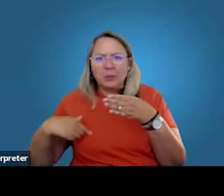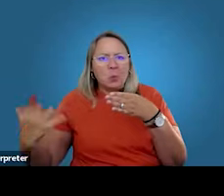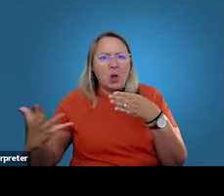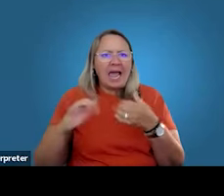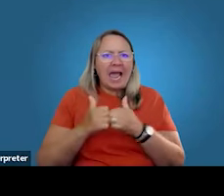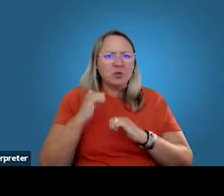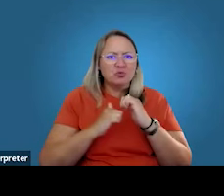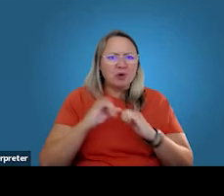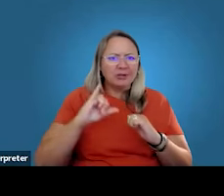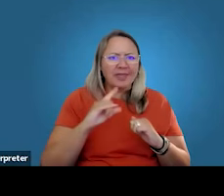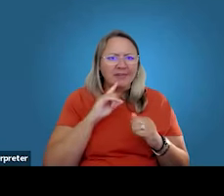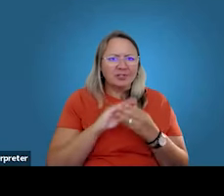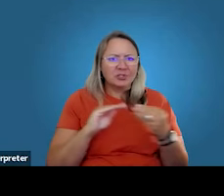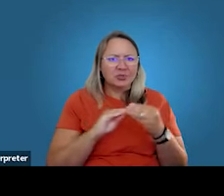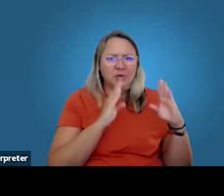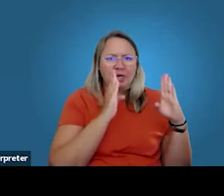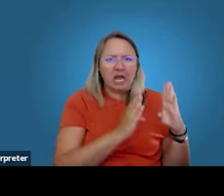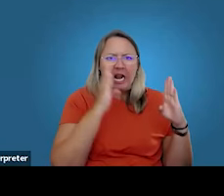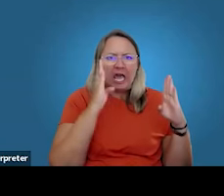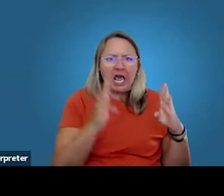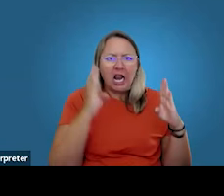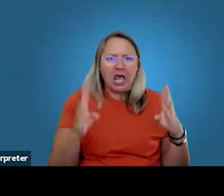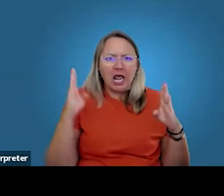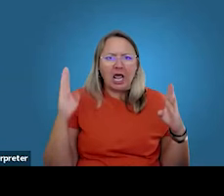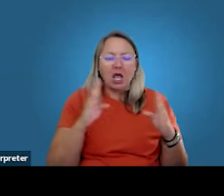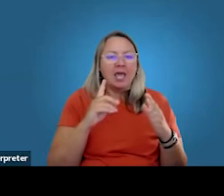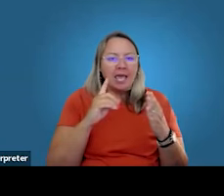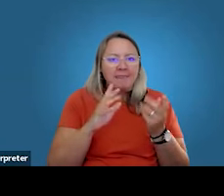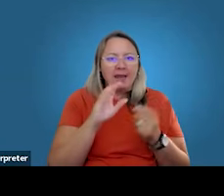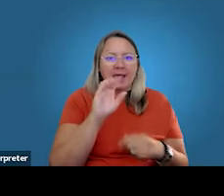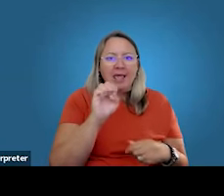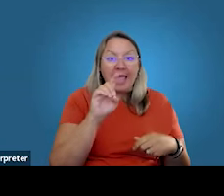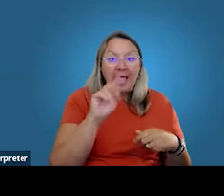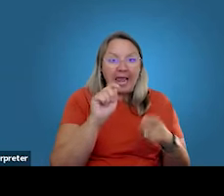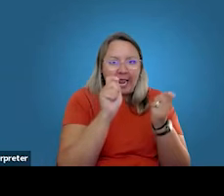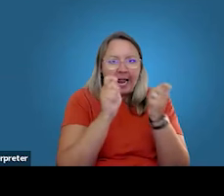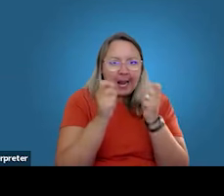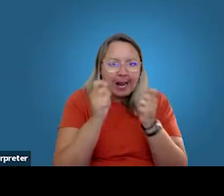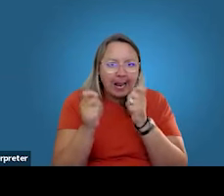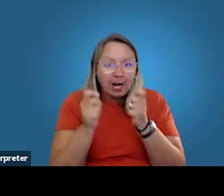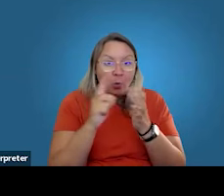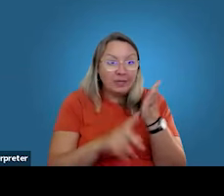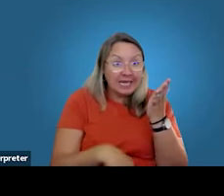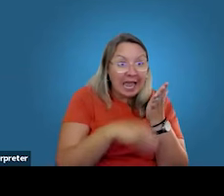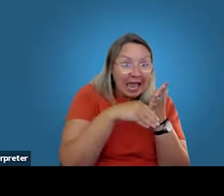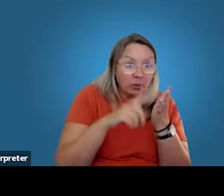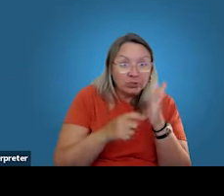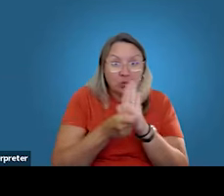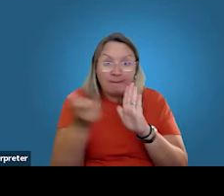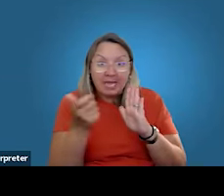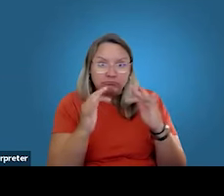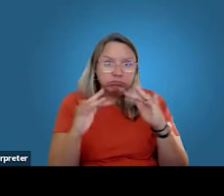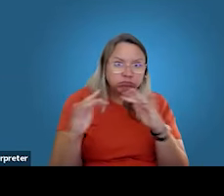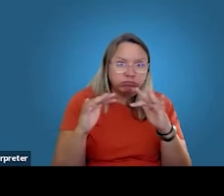structure them and use story types and clear chapters? And then how do you edit them so that we understand what to leave in and what to leave out? It's going to be